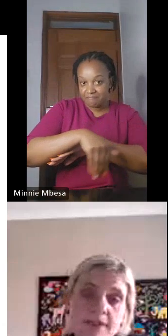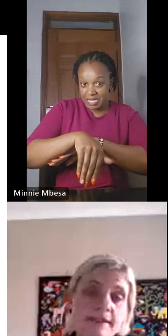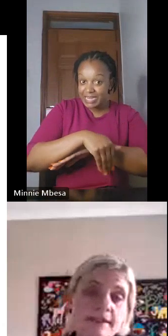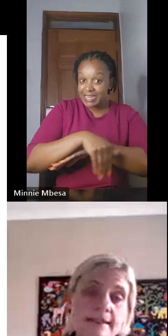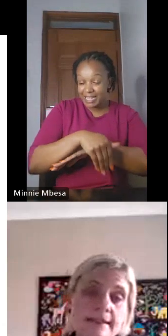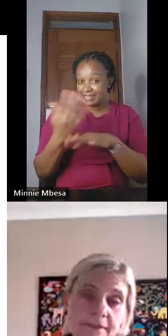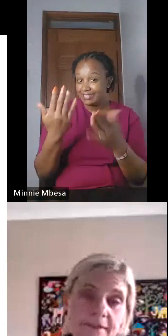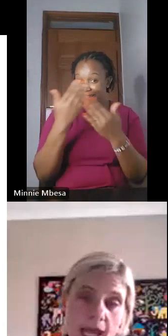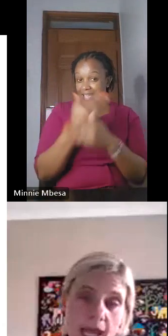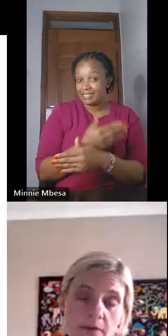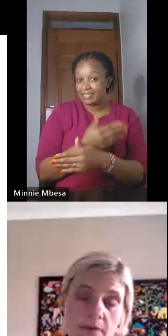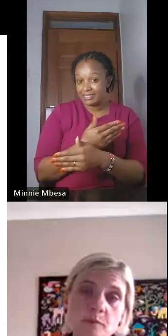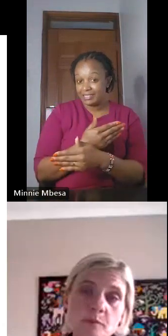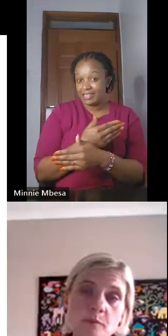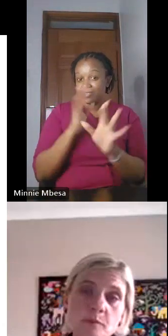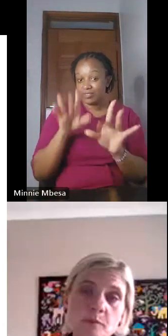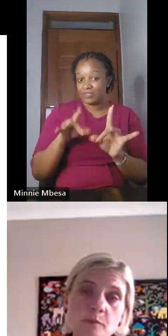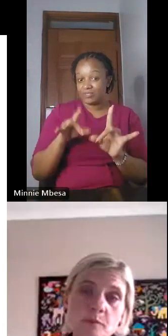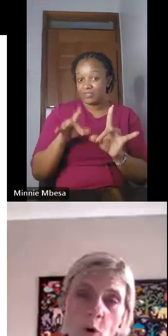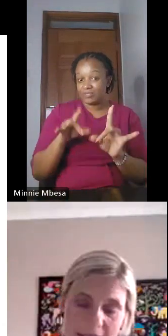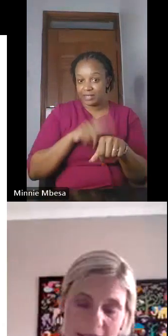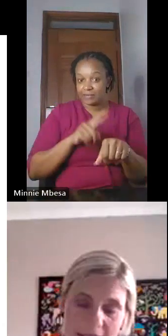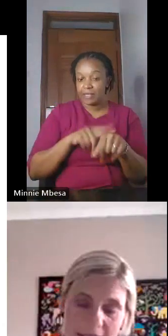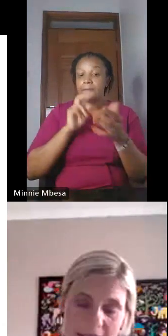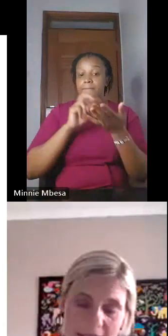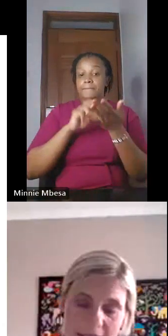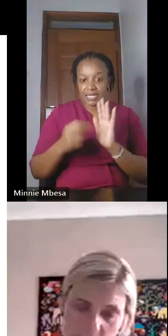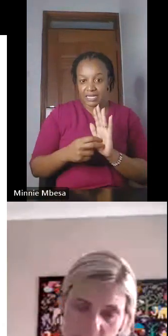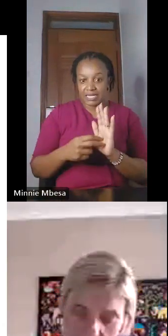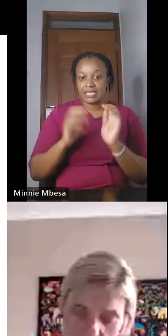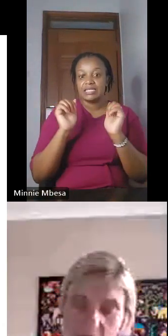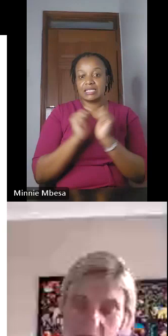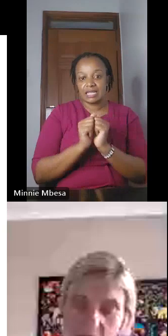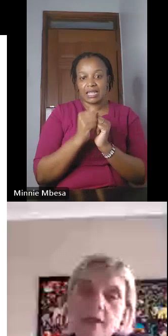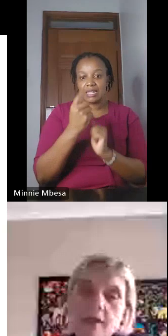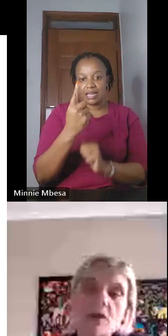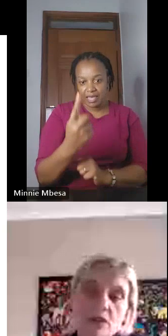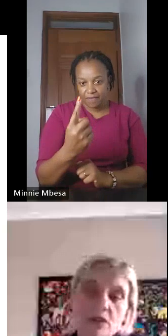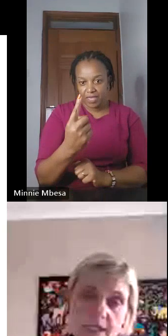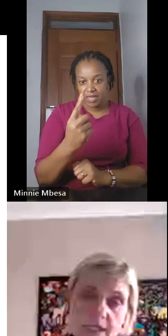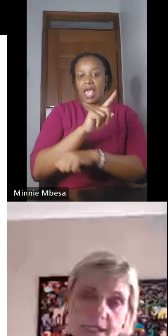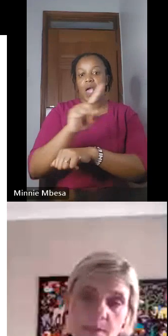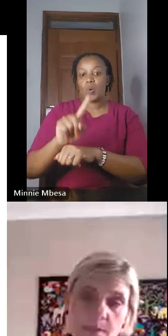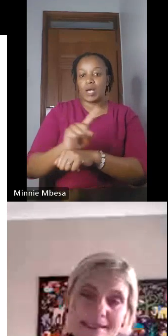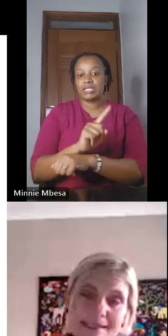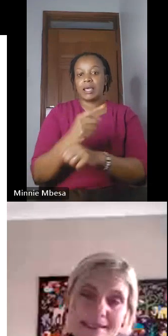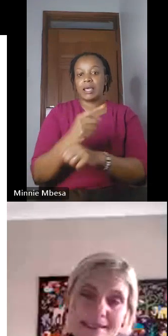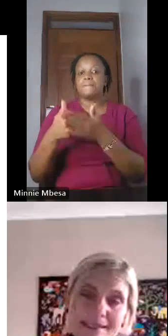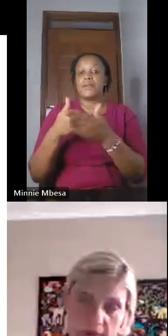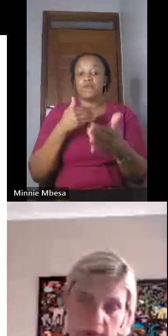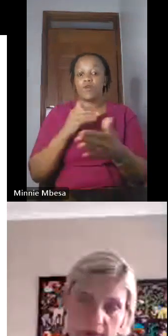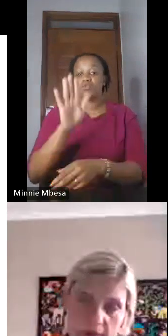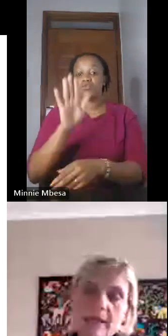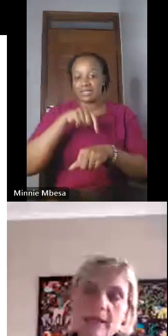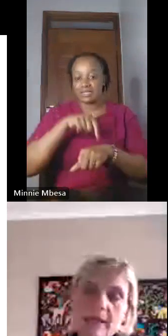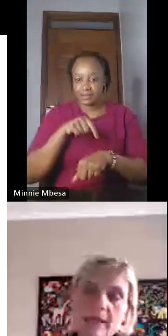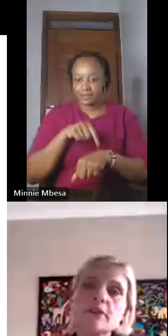Africa, that's 11 hours before your midnight, right? So just to be